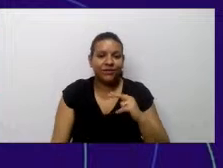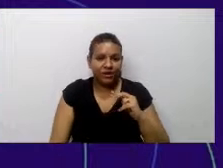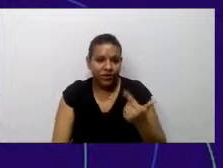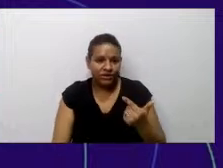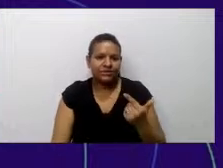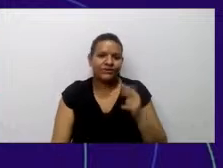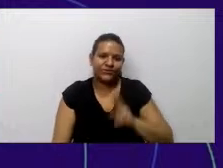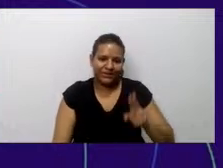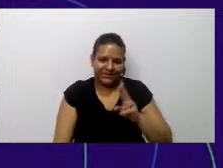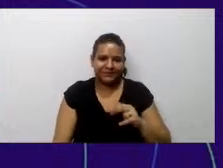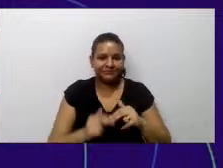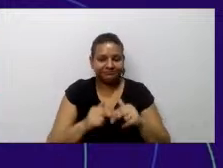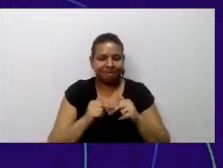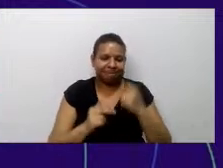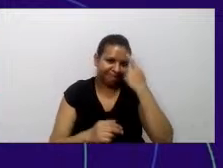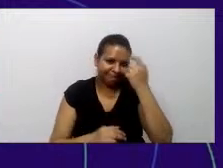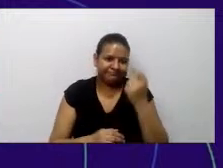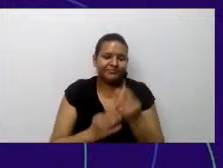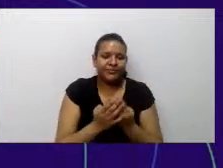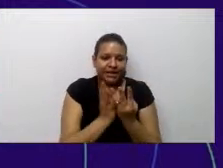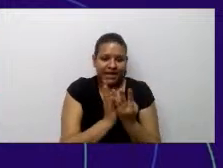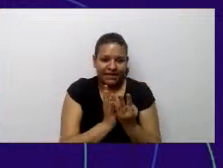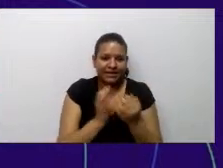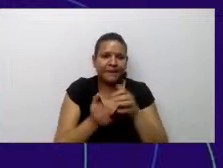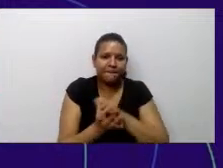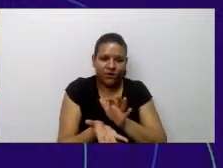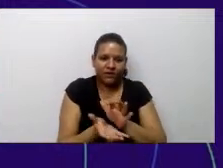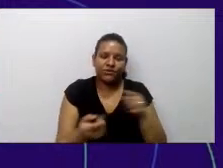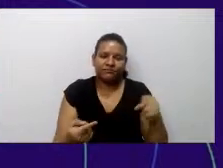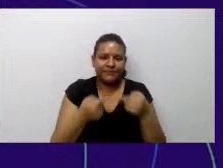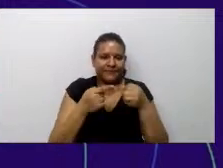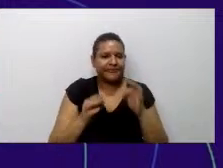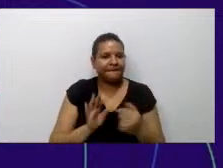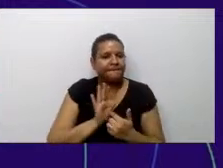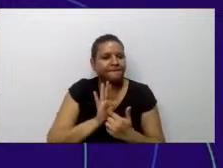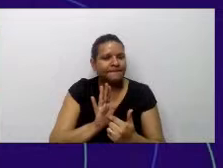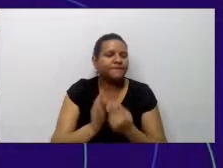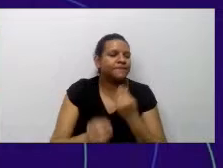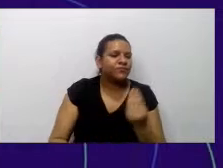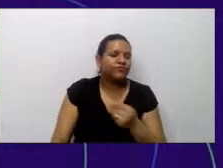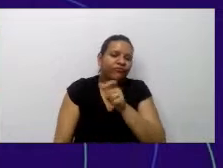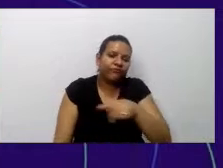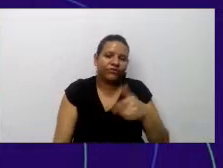Pokemon cards, and then they had to present their Pokemon cards to their classmates.